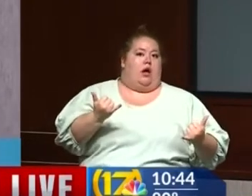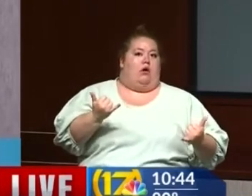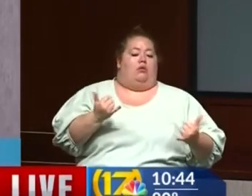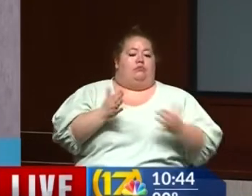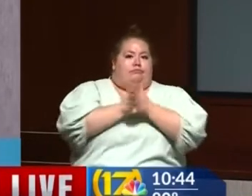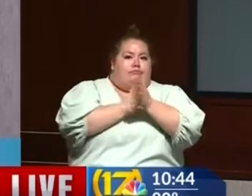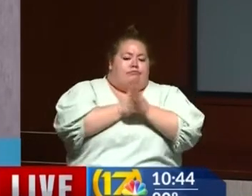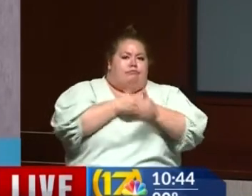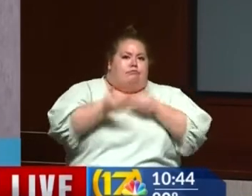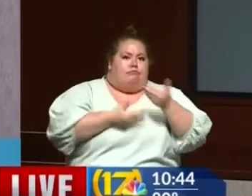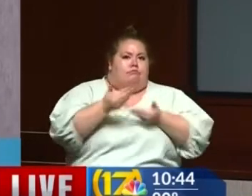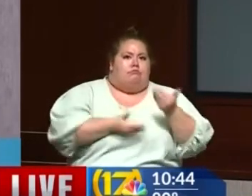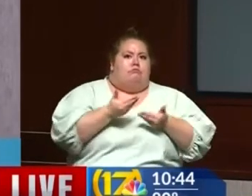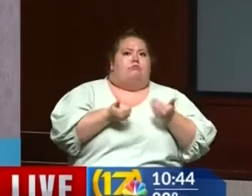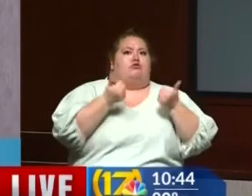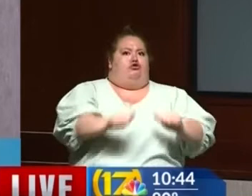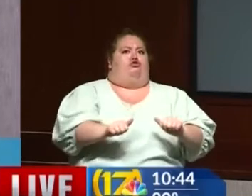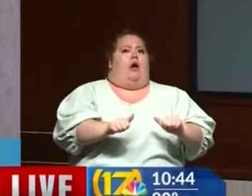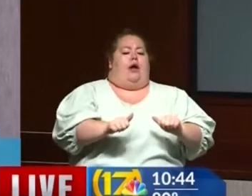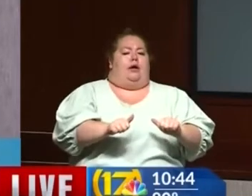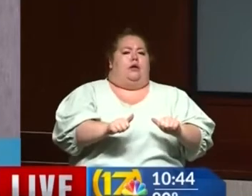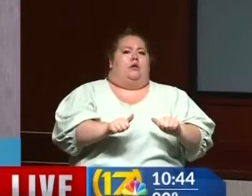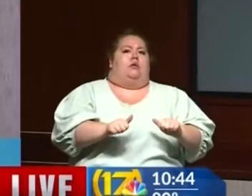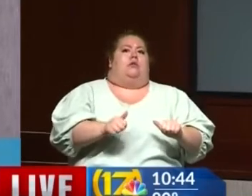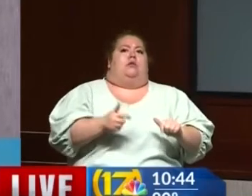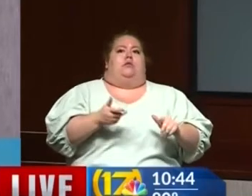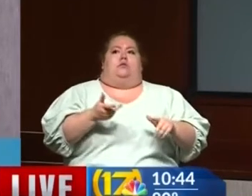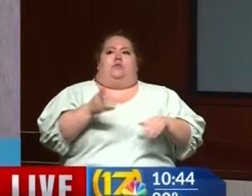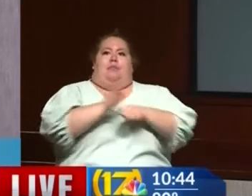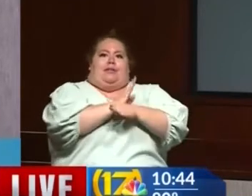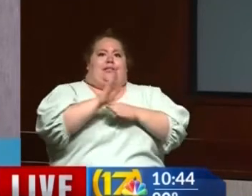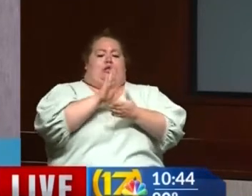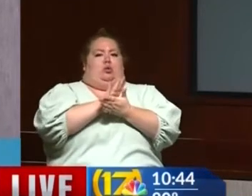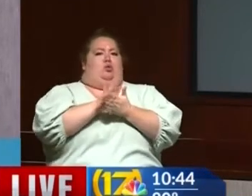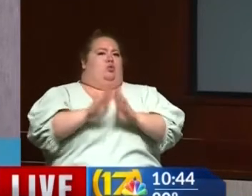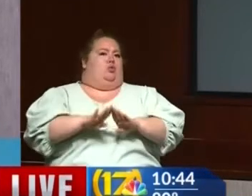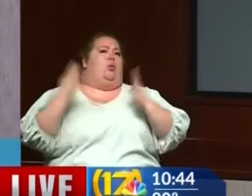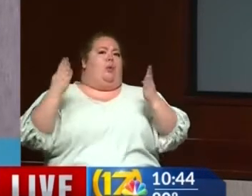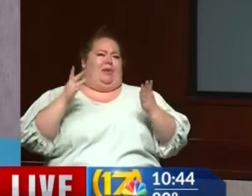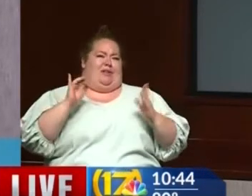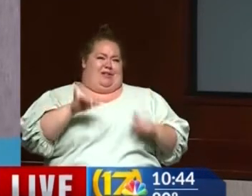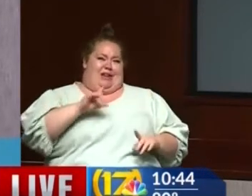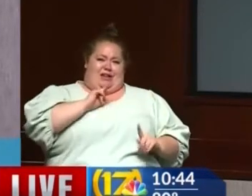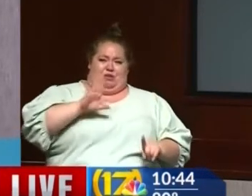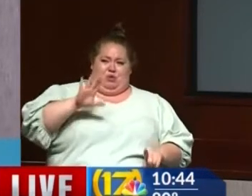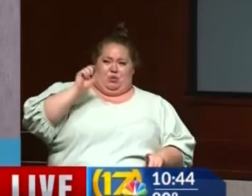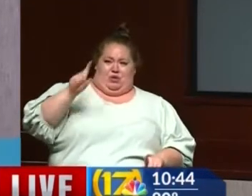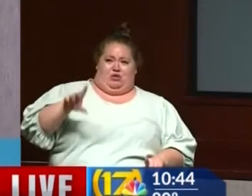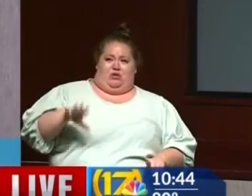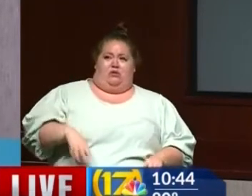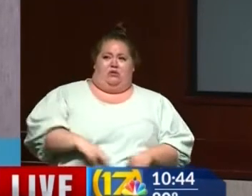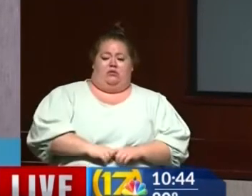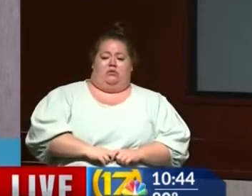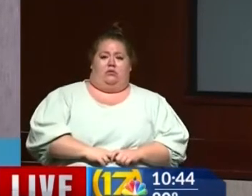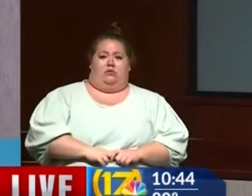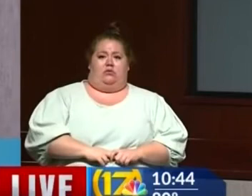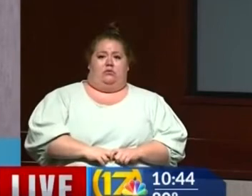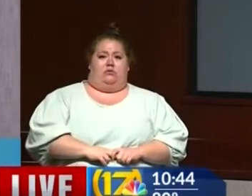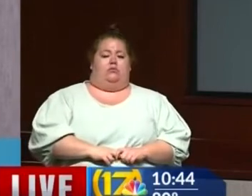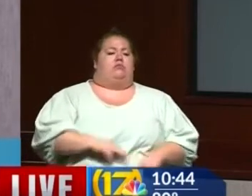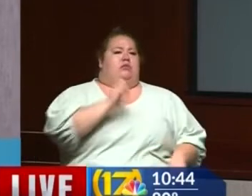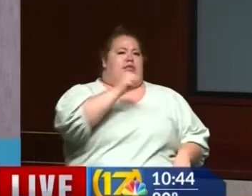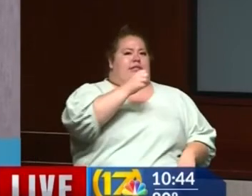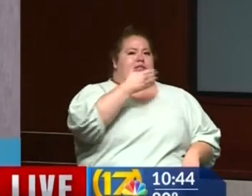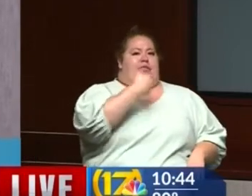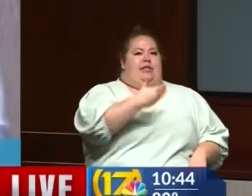so that we can then try to get our businesses and schools back open. Does that answer your question, Austin? Yes,